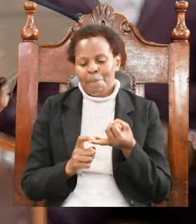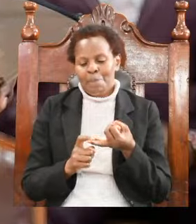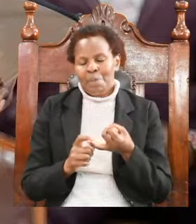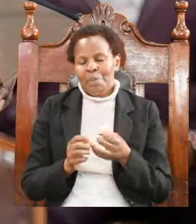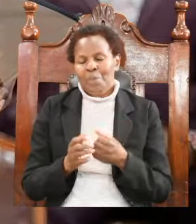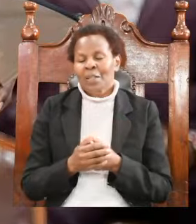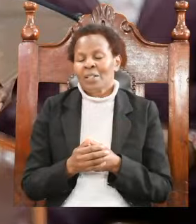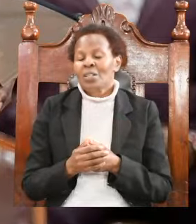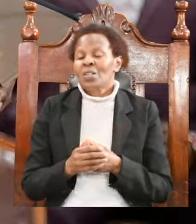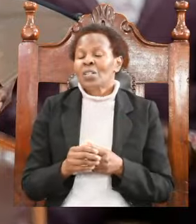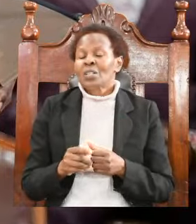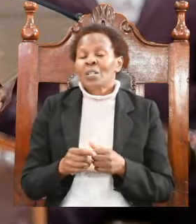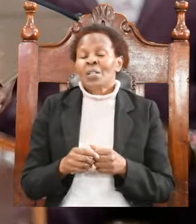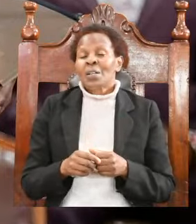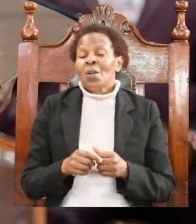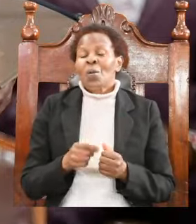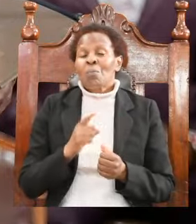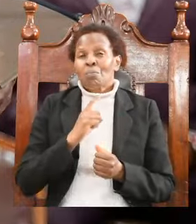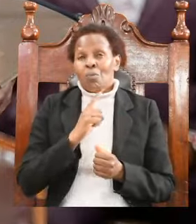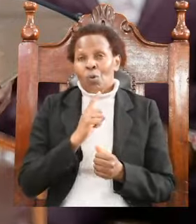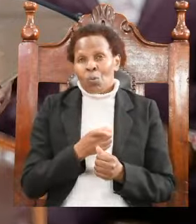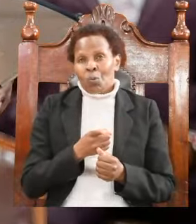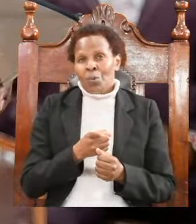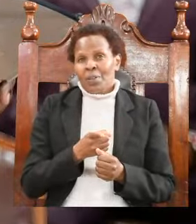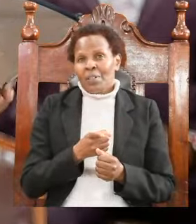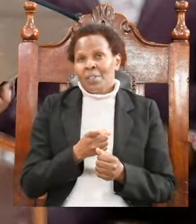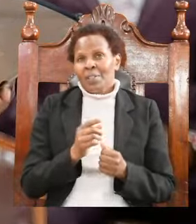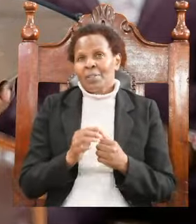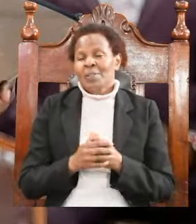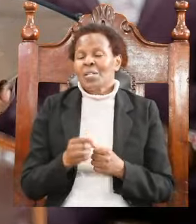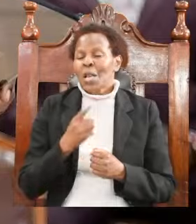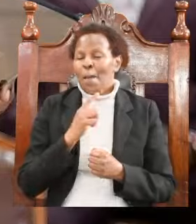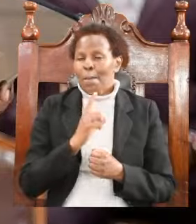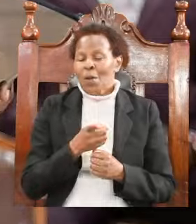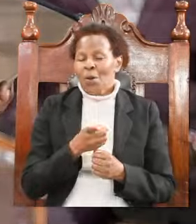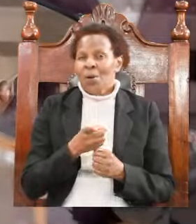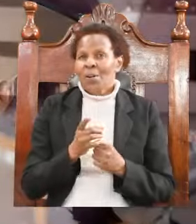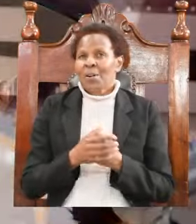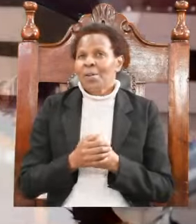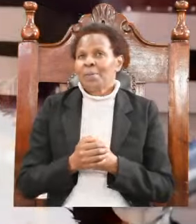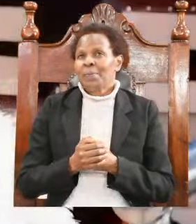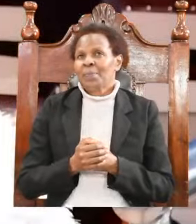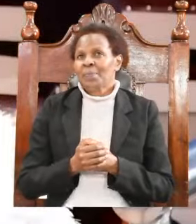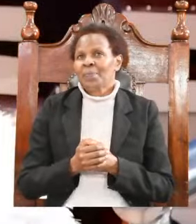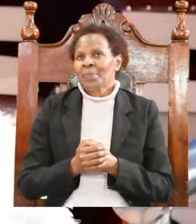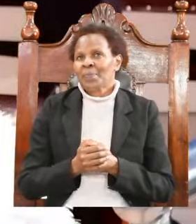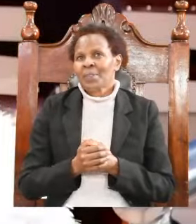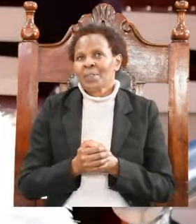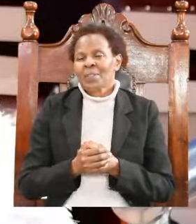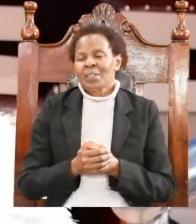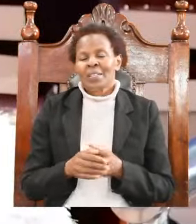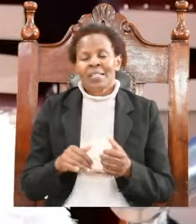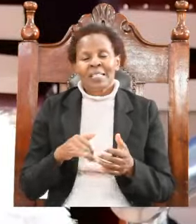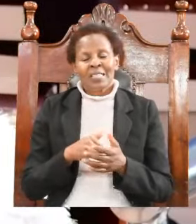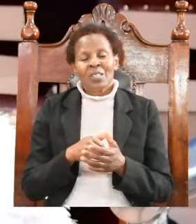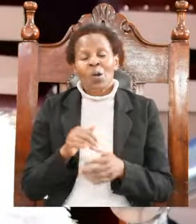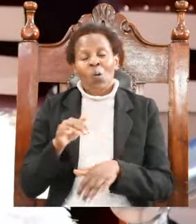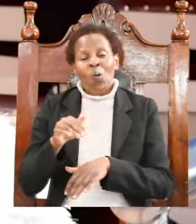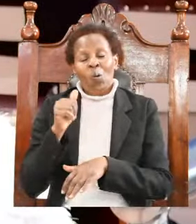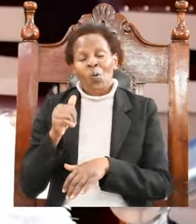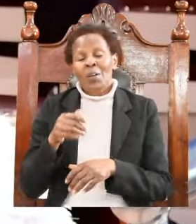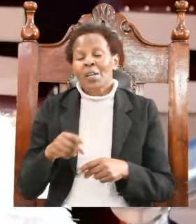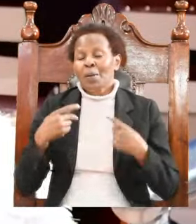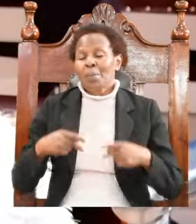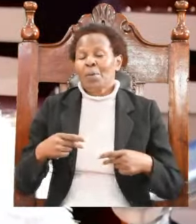he was told to rebuke. And when we say rebuke, then this is calling people